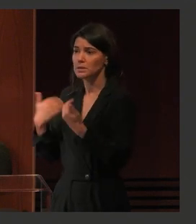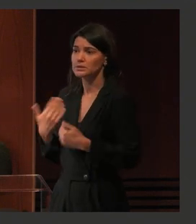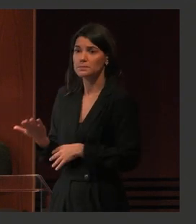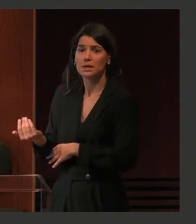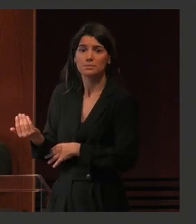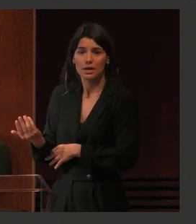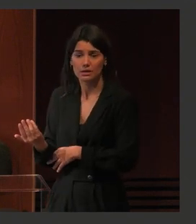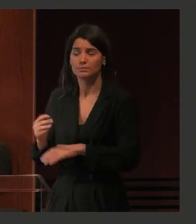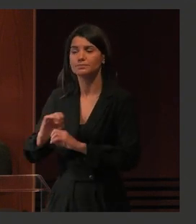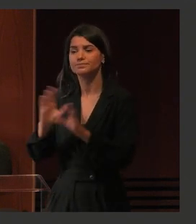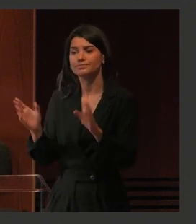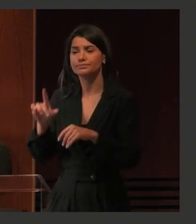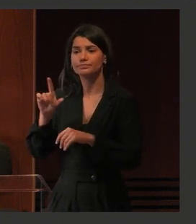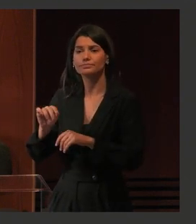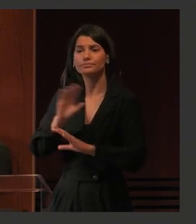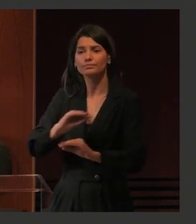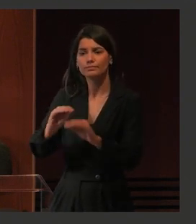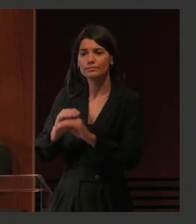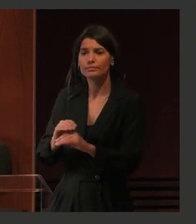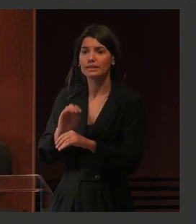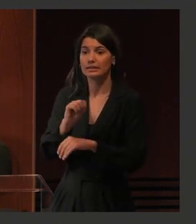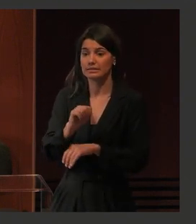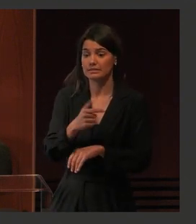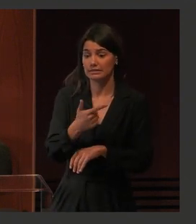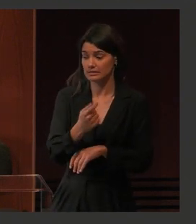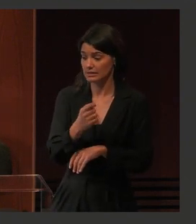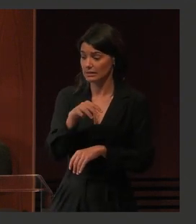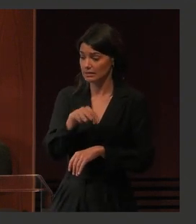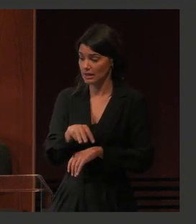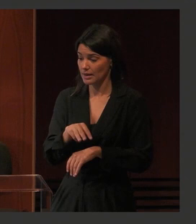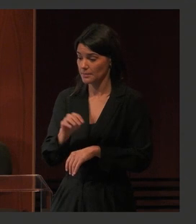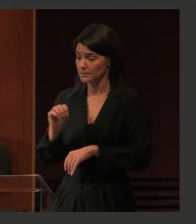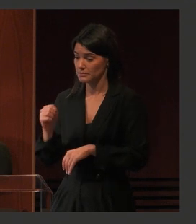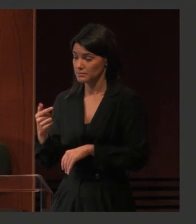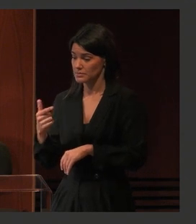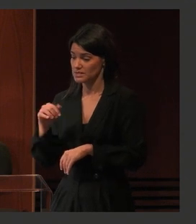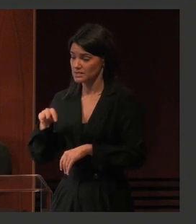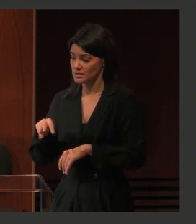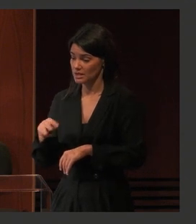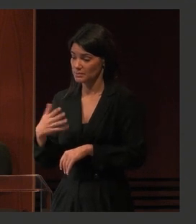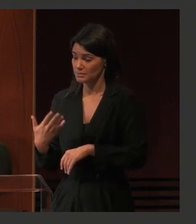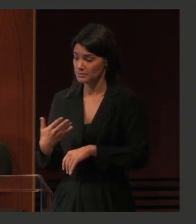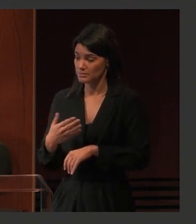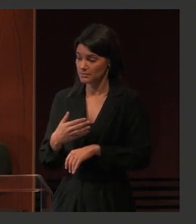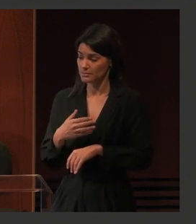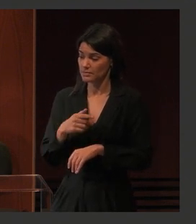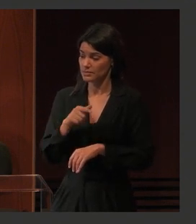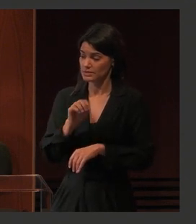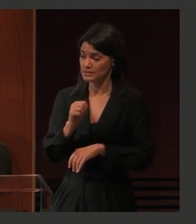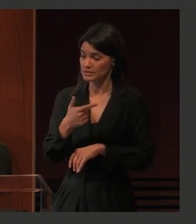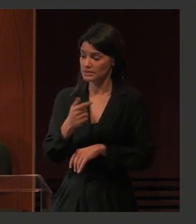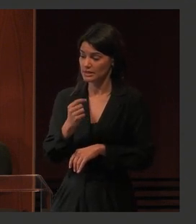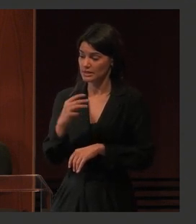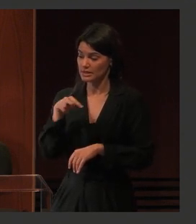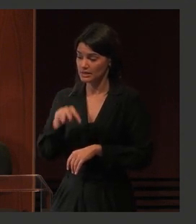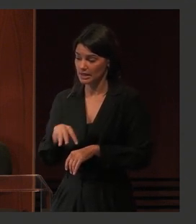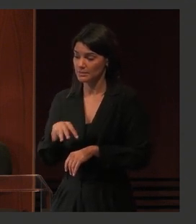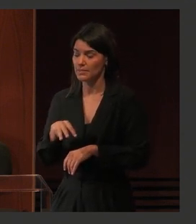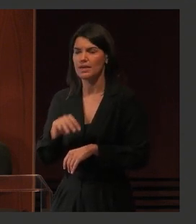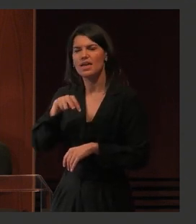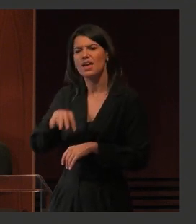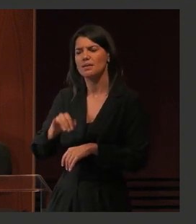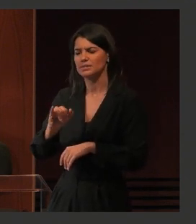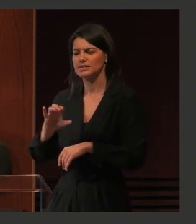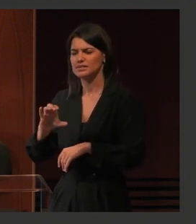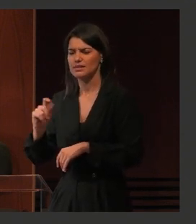know, STEM, that is the abbreviation for science, technology, engineering, and mathematics.